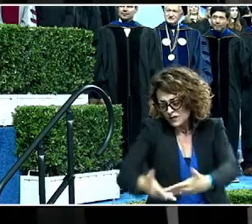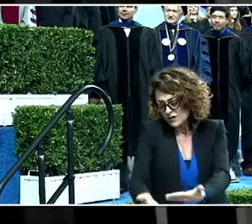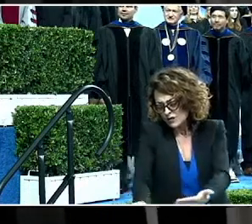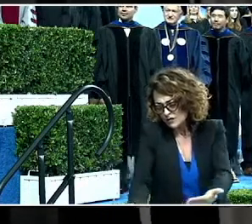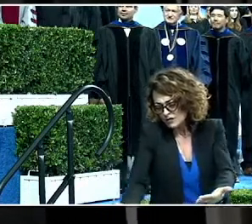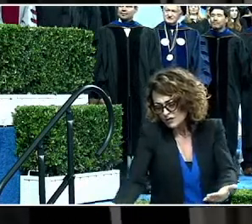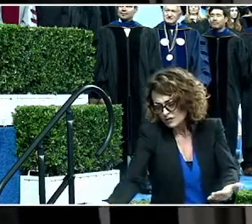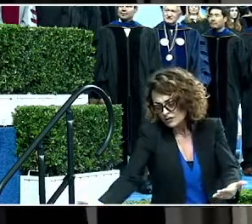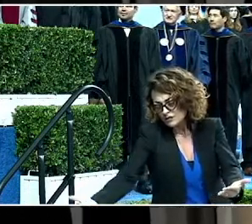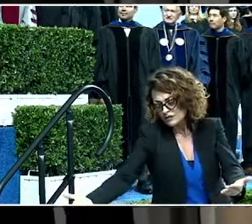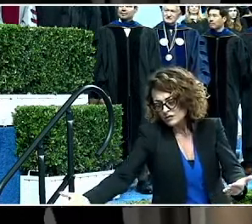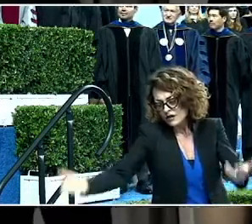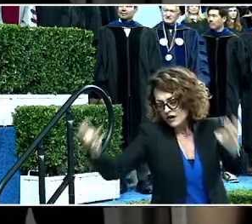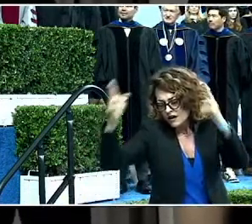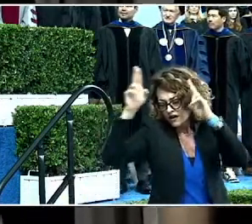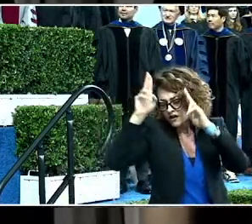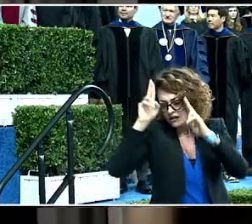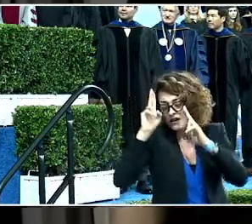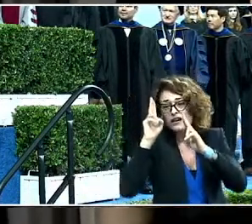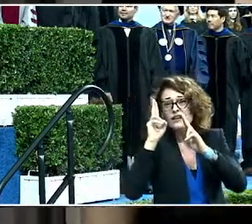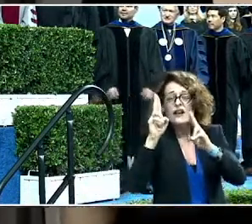below. Hail to our